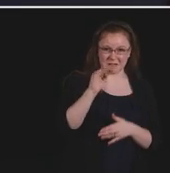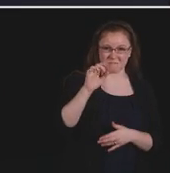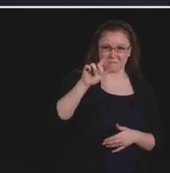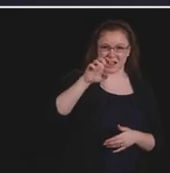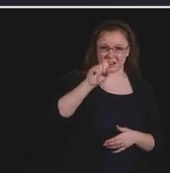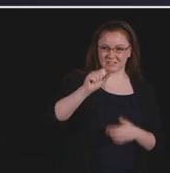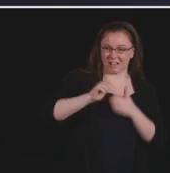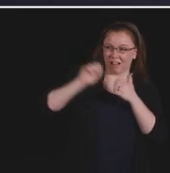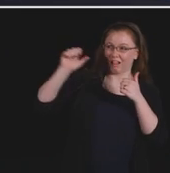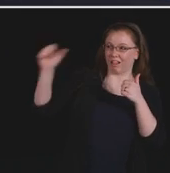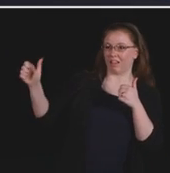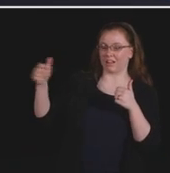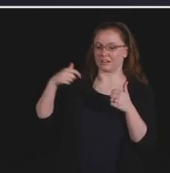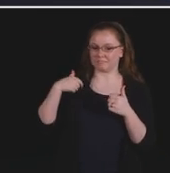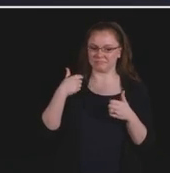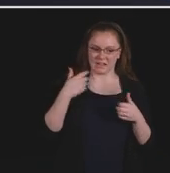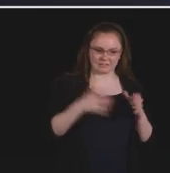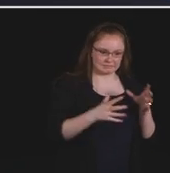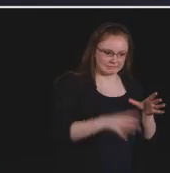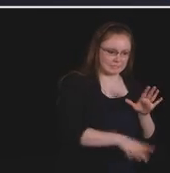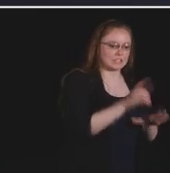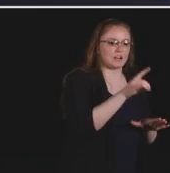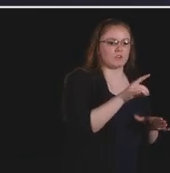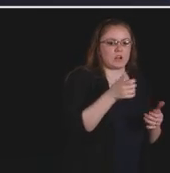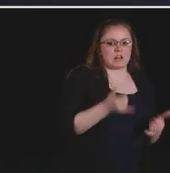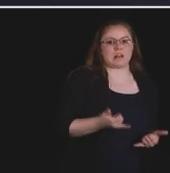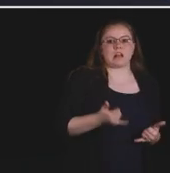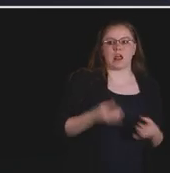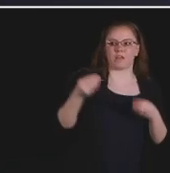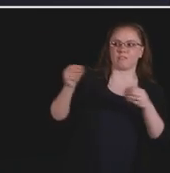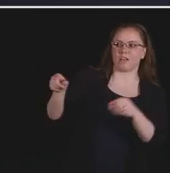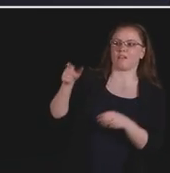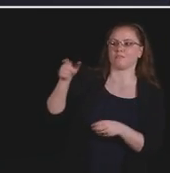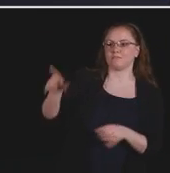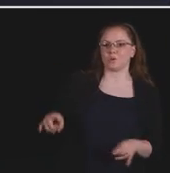I can see something in the stores, what you discovered in the lab.